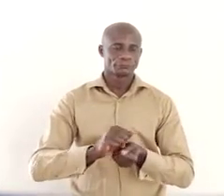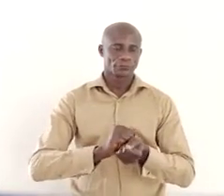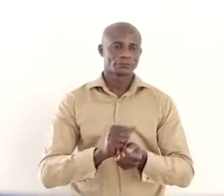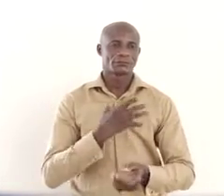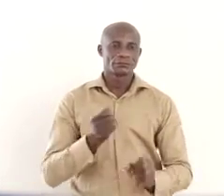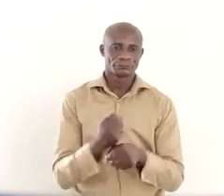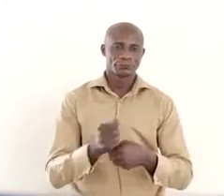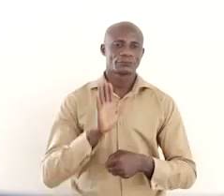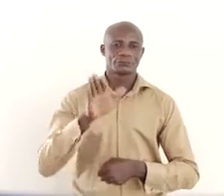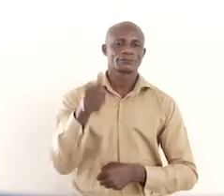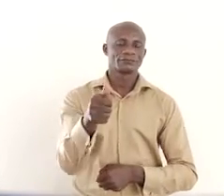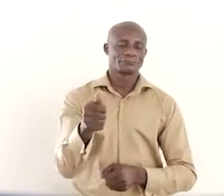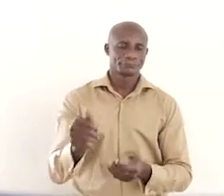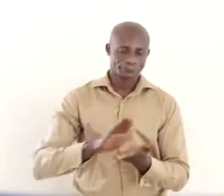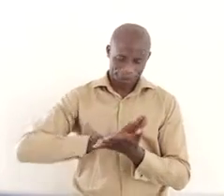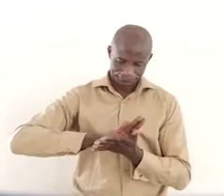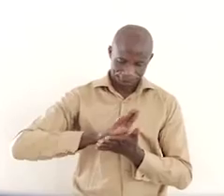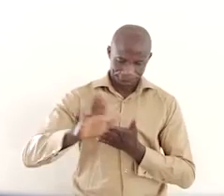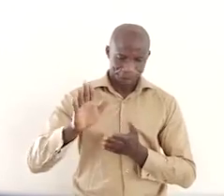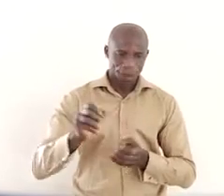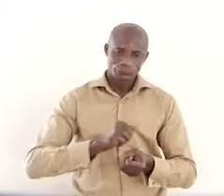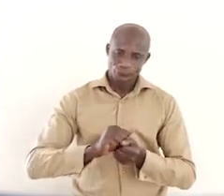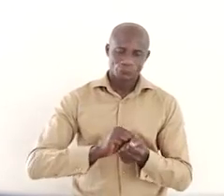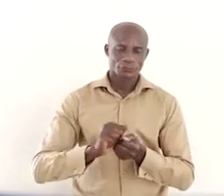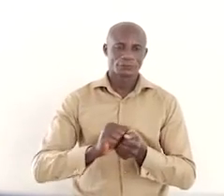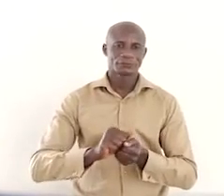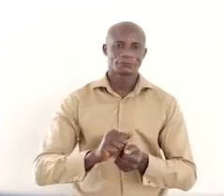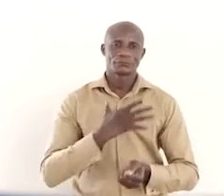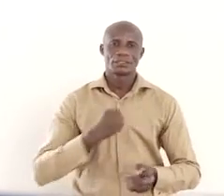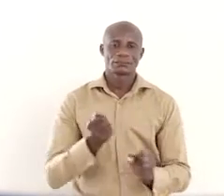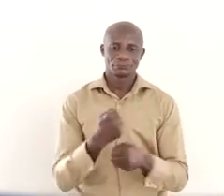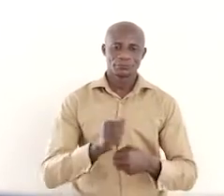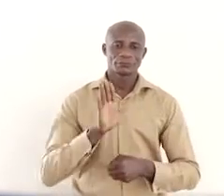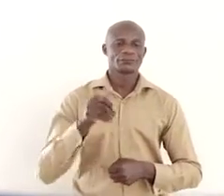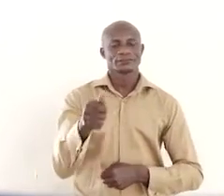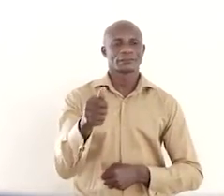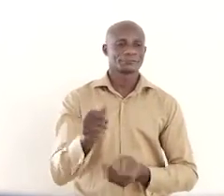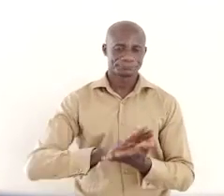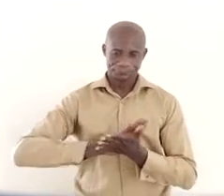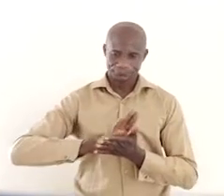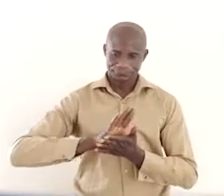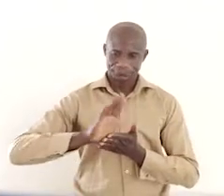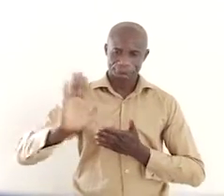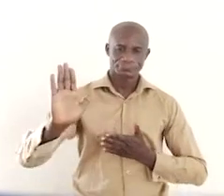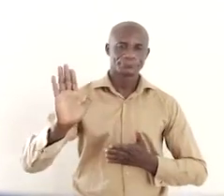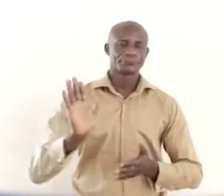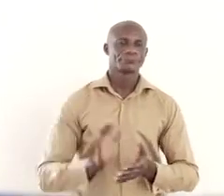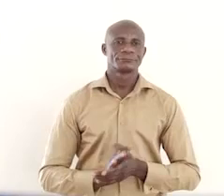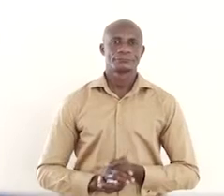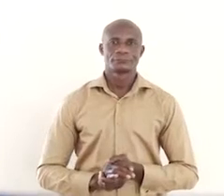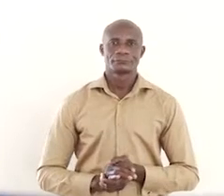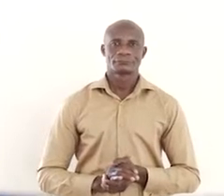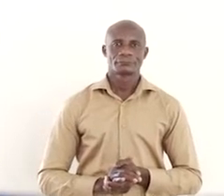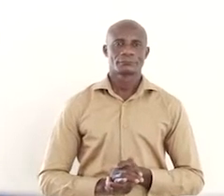and make yourselves clean. Wash, wash, and make yourselves